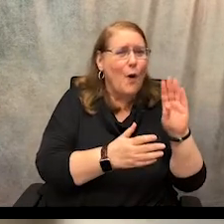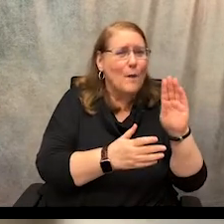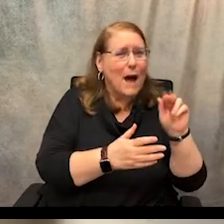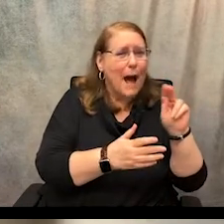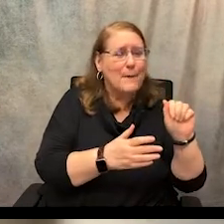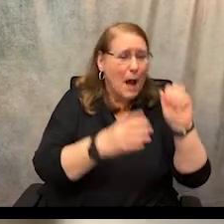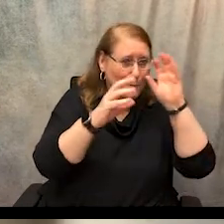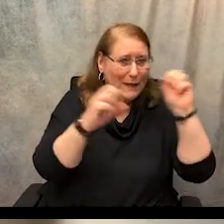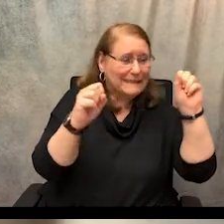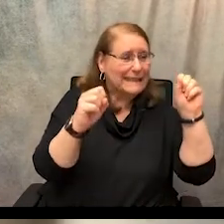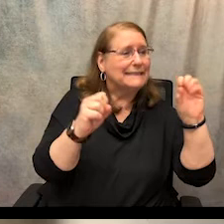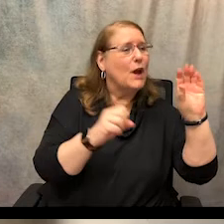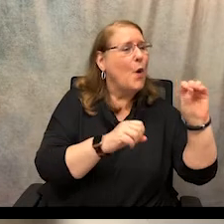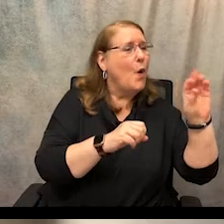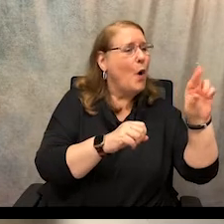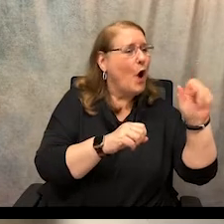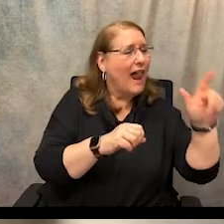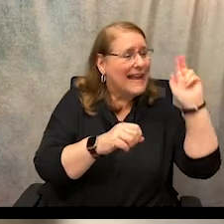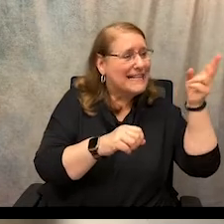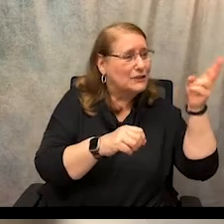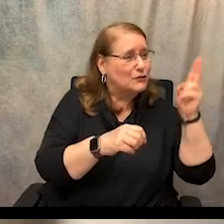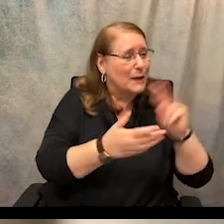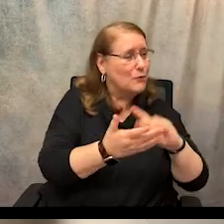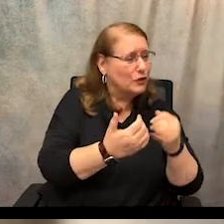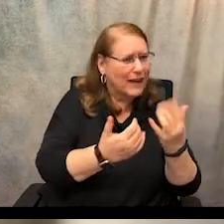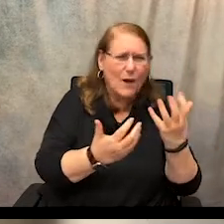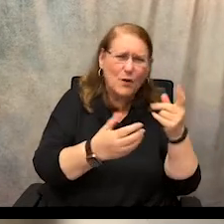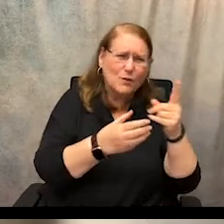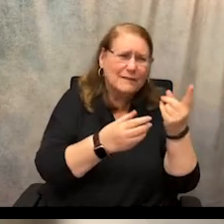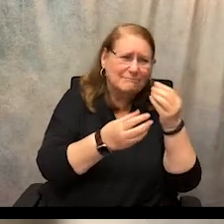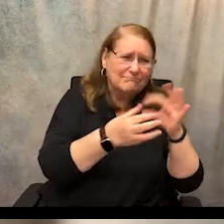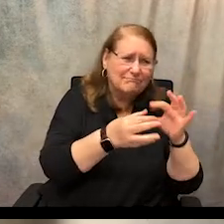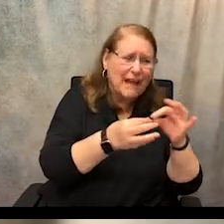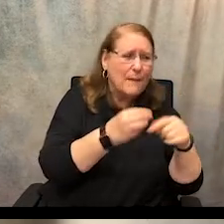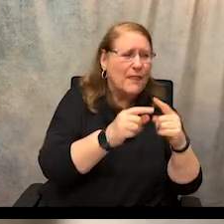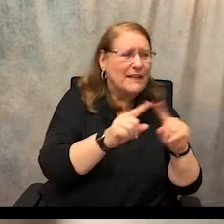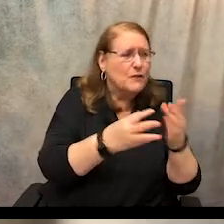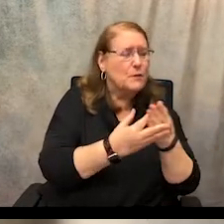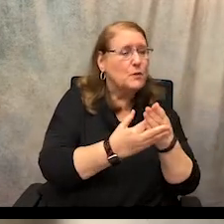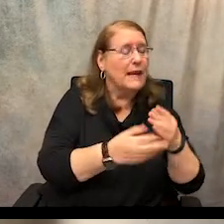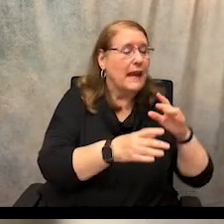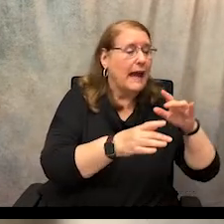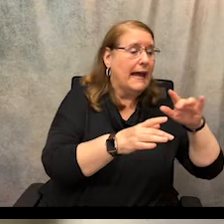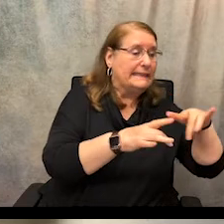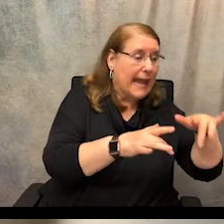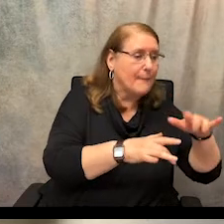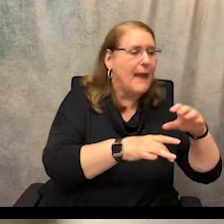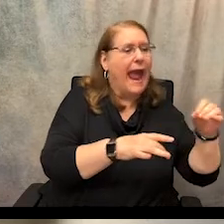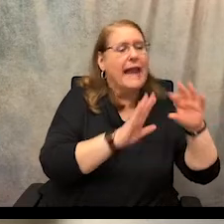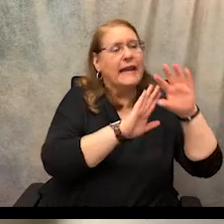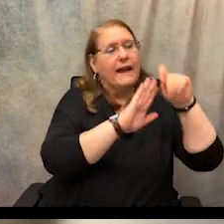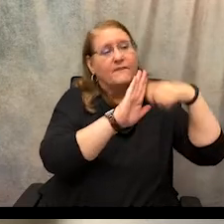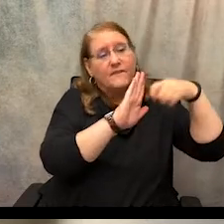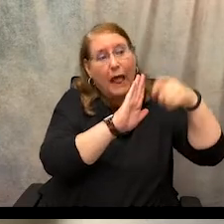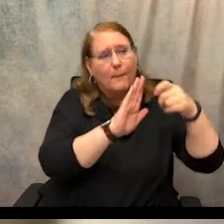wanted to ask you if you could talk about the difference between oral histories on tape and film. And also about how the scarcity